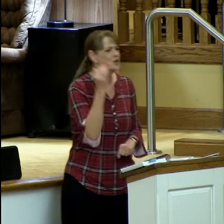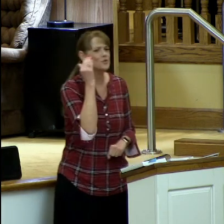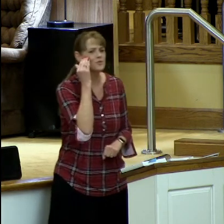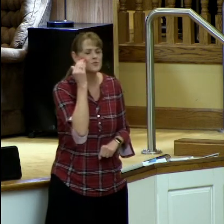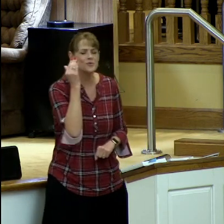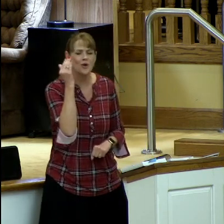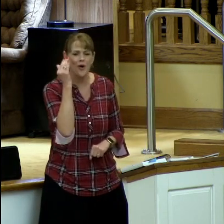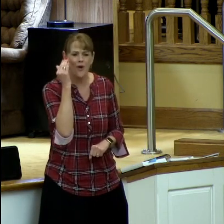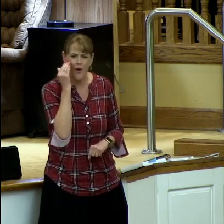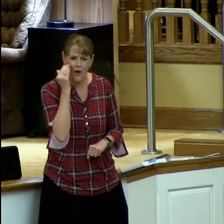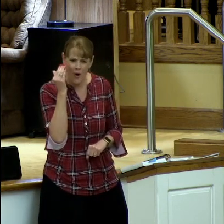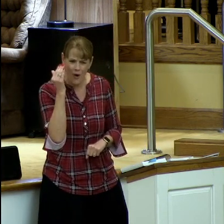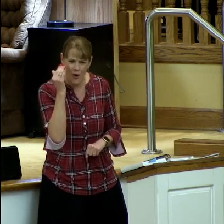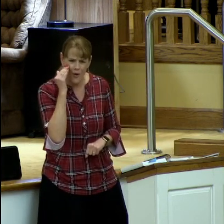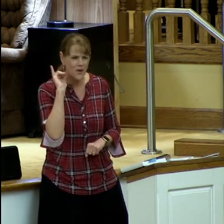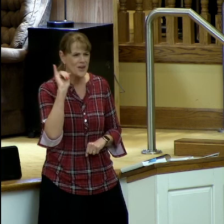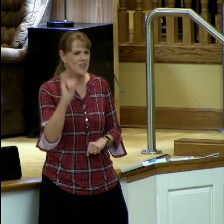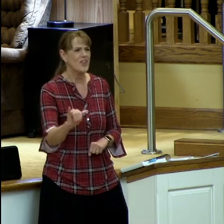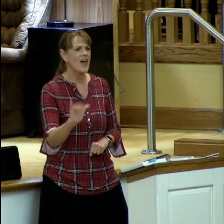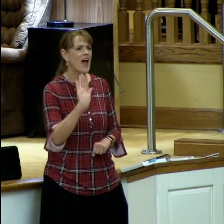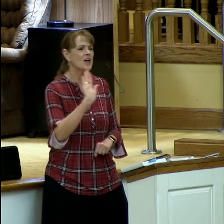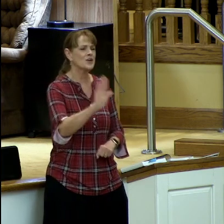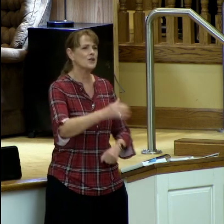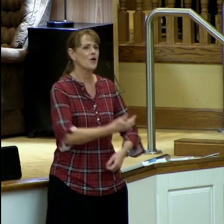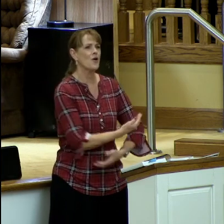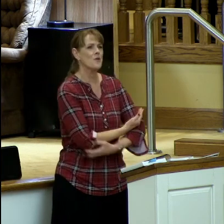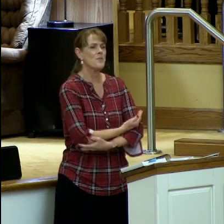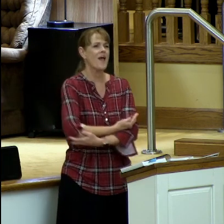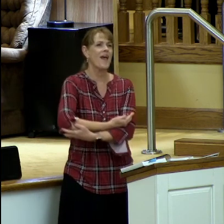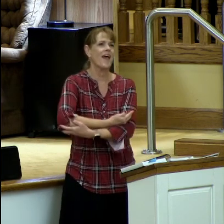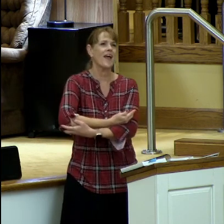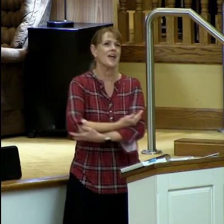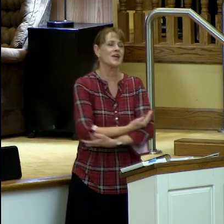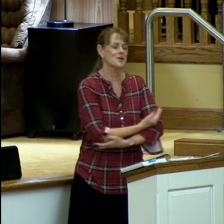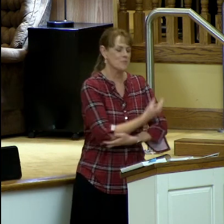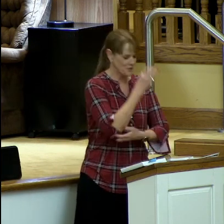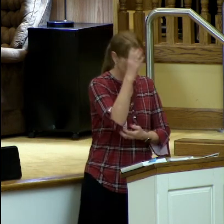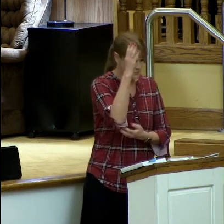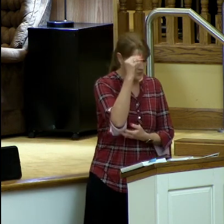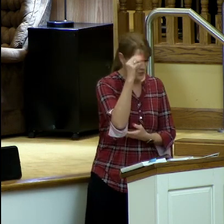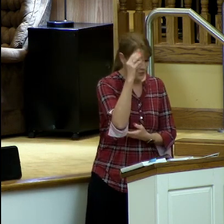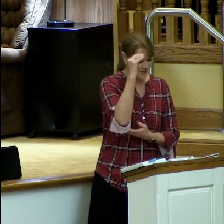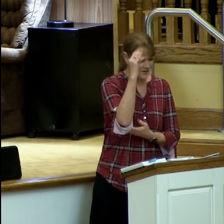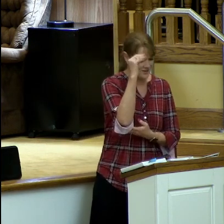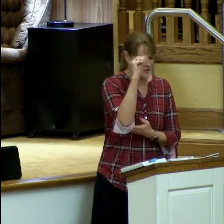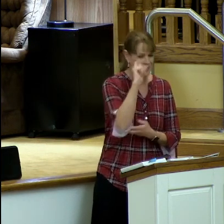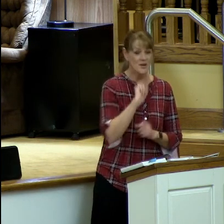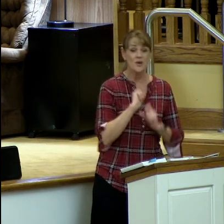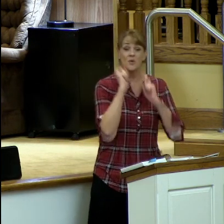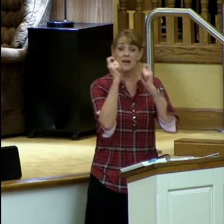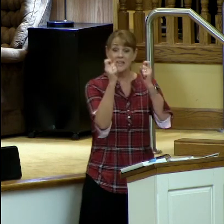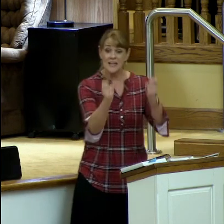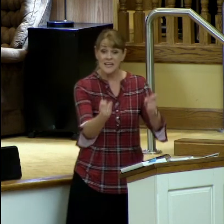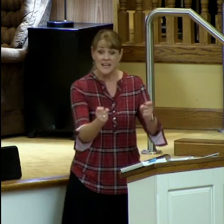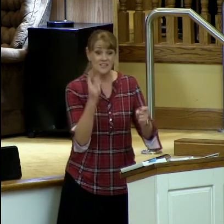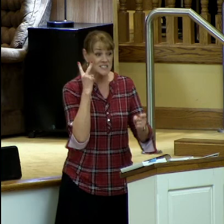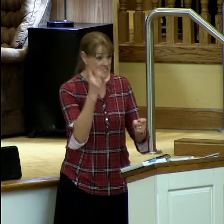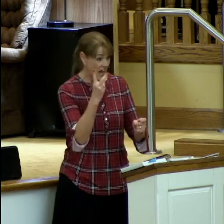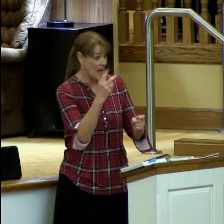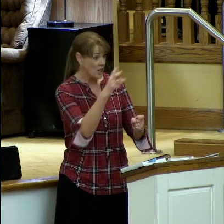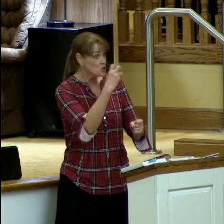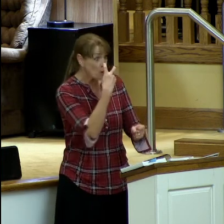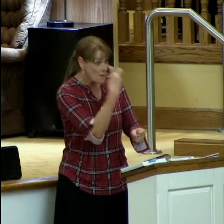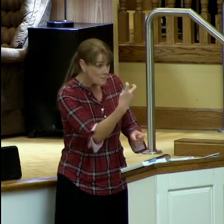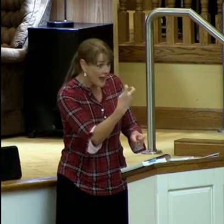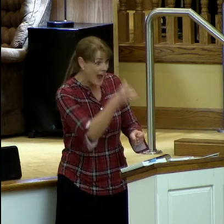you know that your baby boy would give sight to a blind